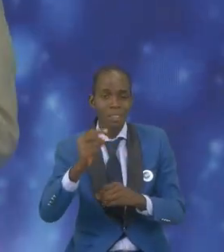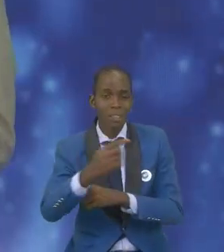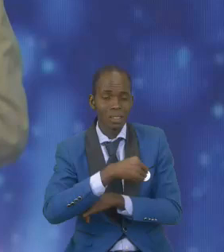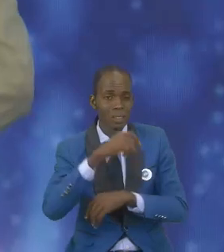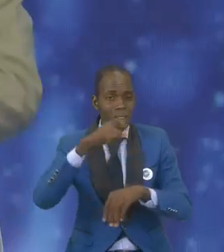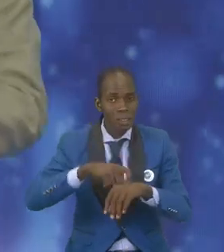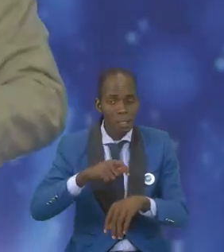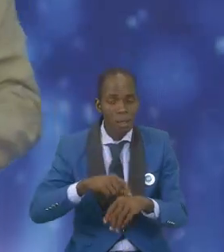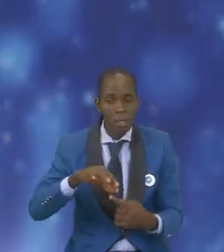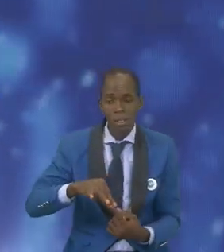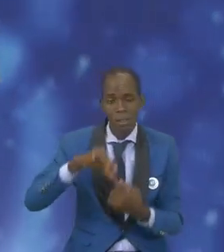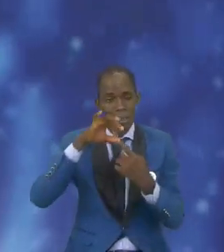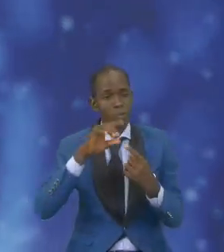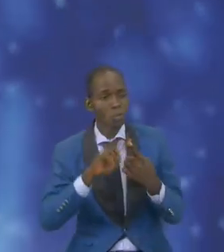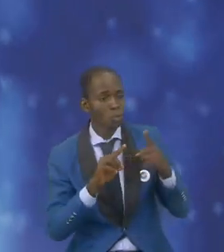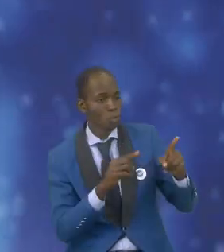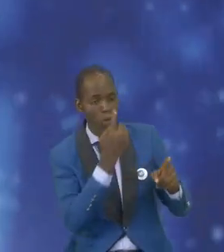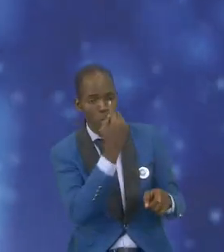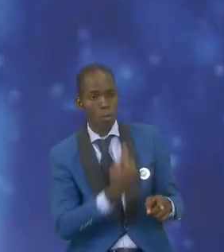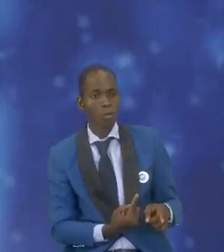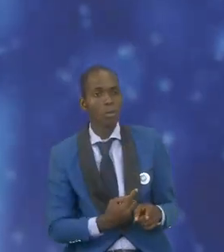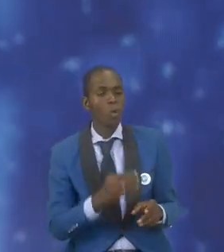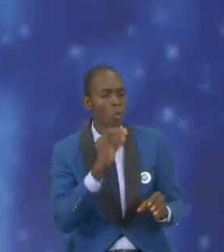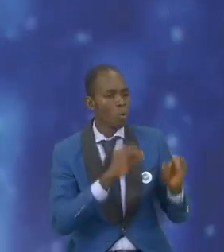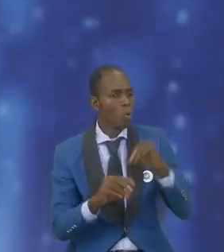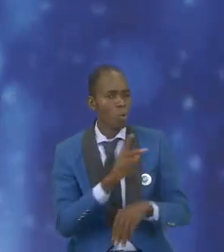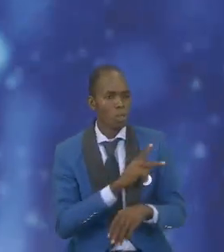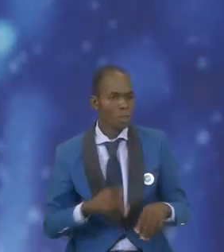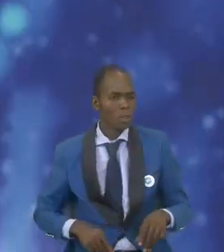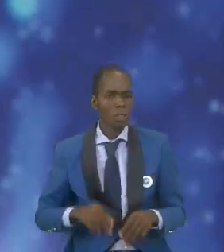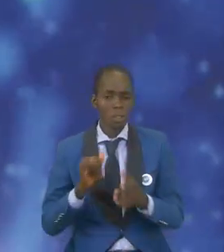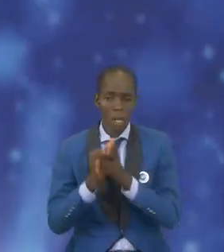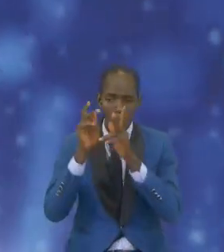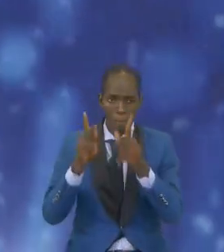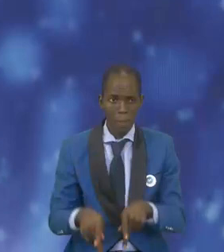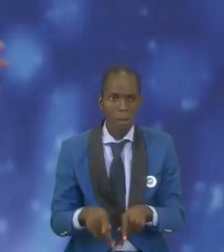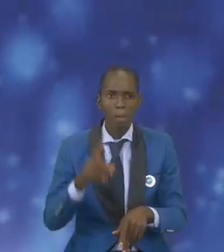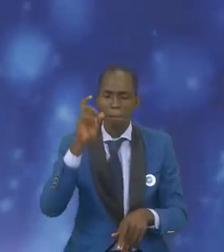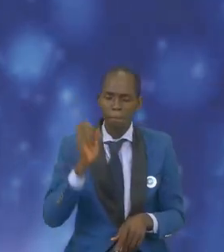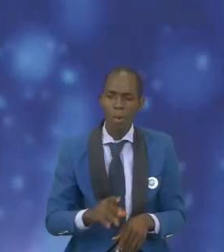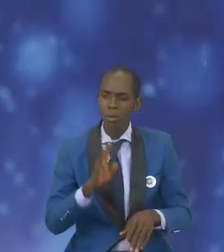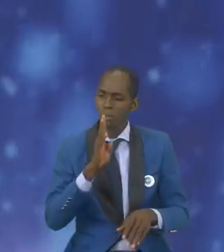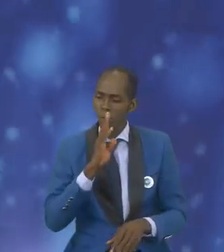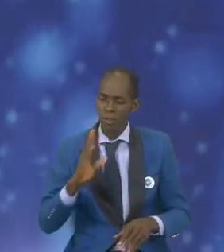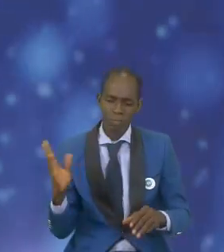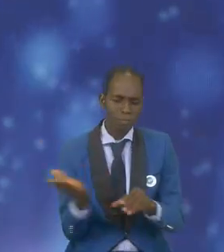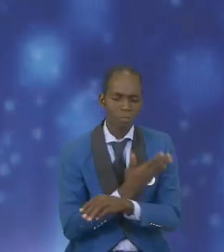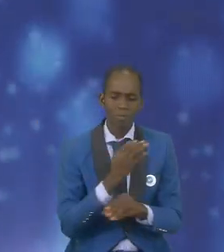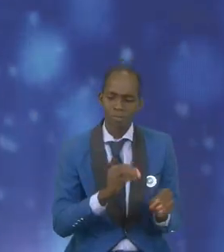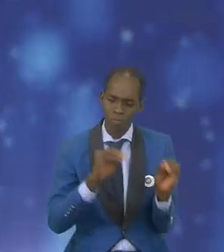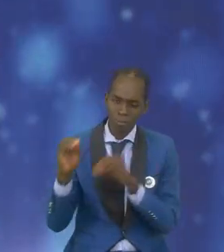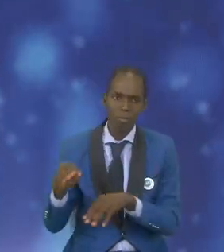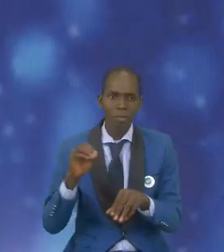except of thee, O king, he shall be cast into the den of